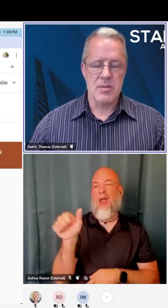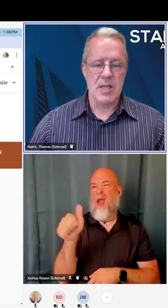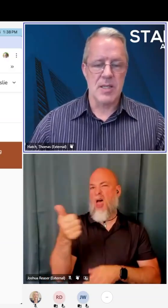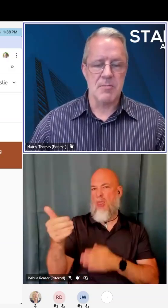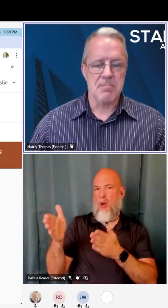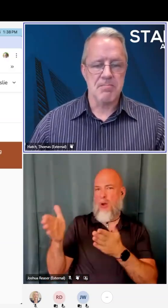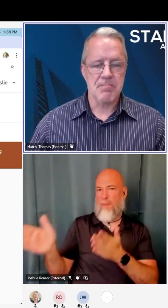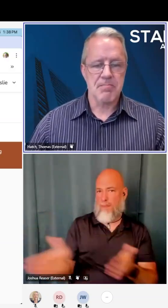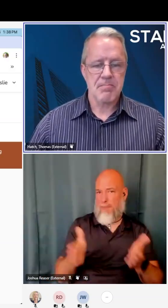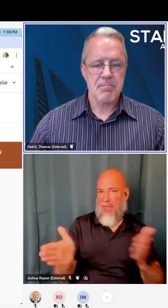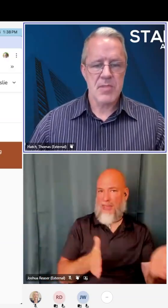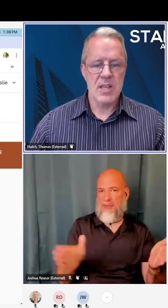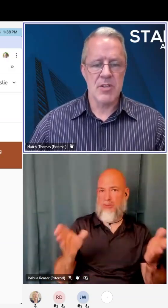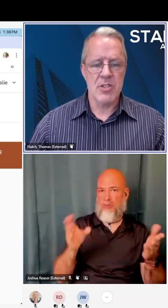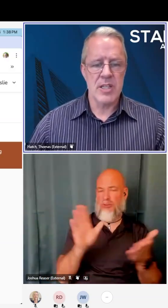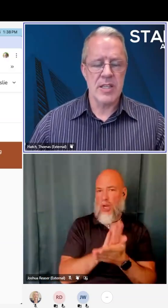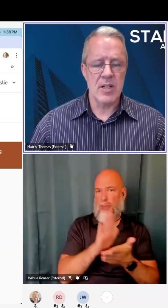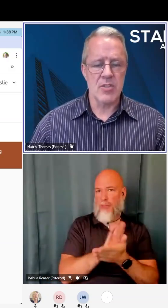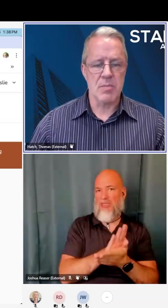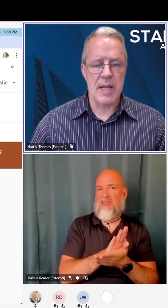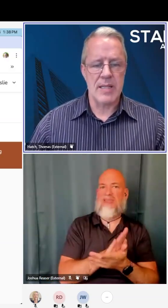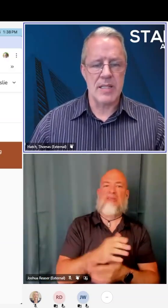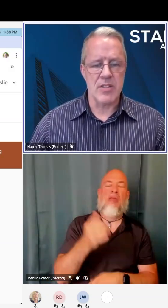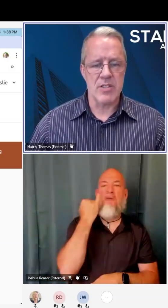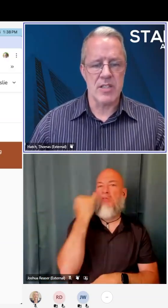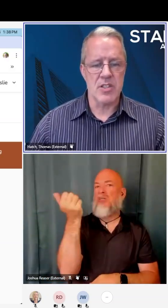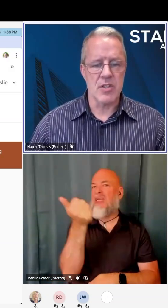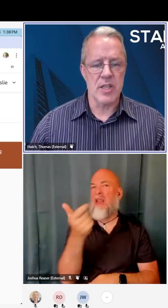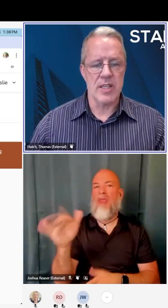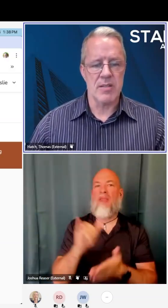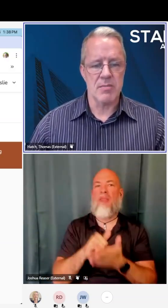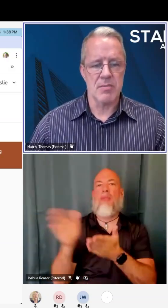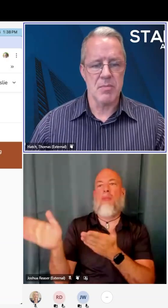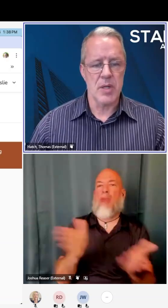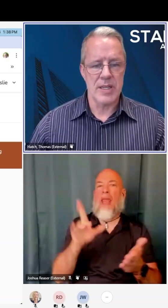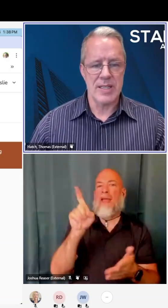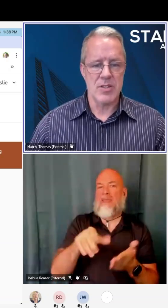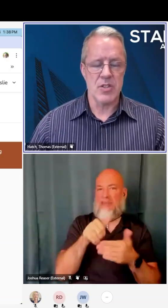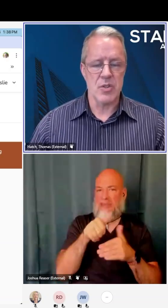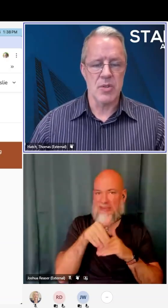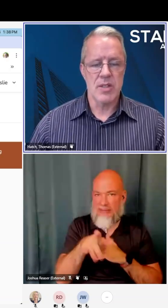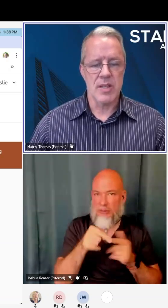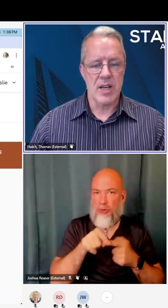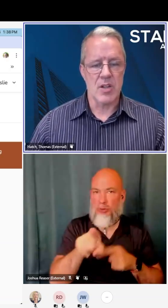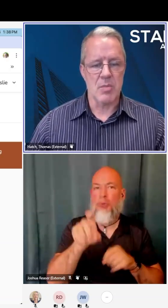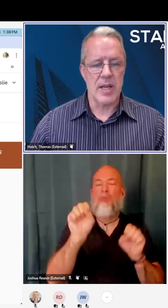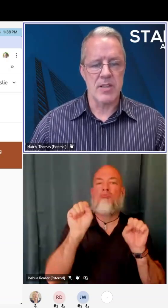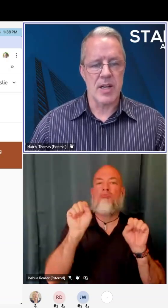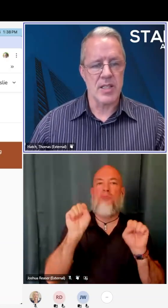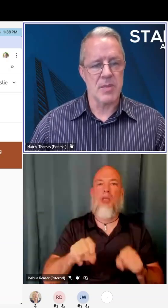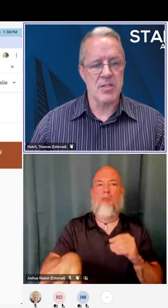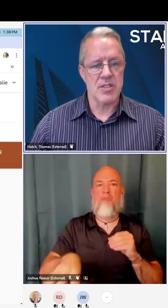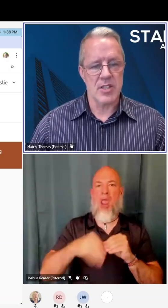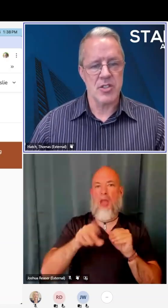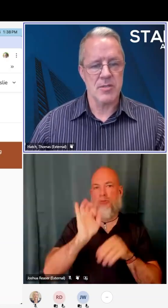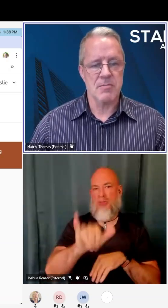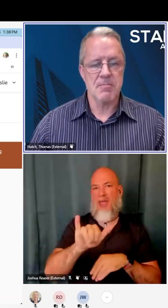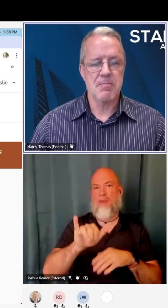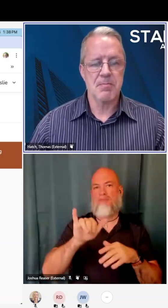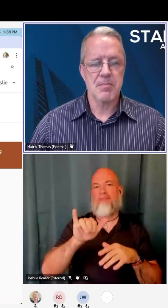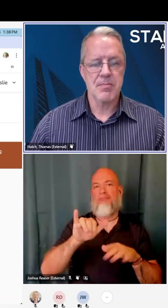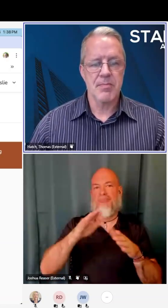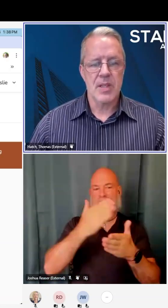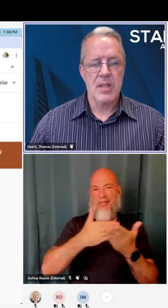documents, if there's anything else the plan needs to send to you, they can put it into the other plan documents